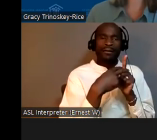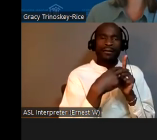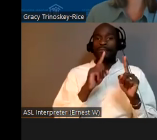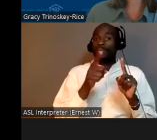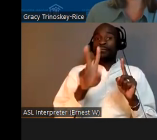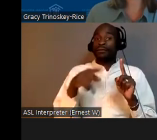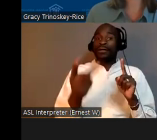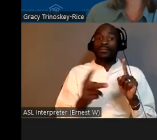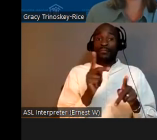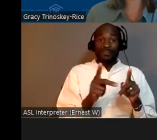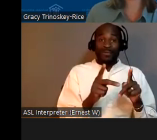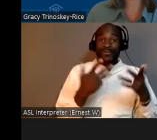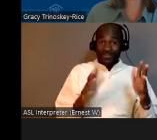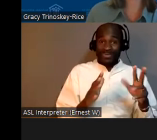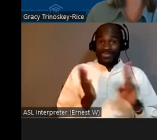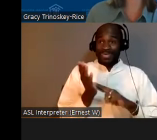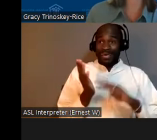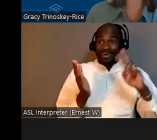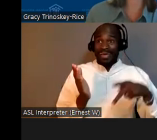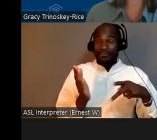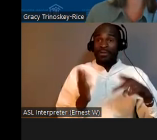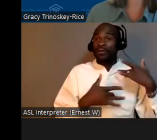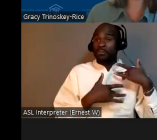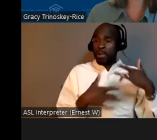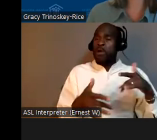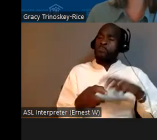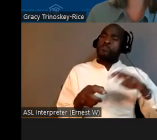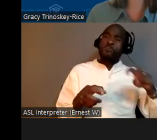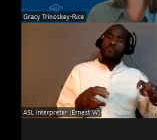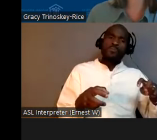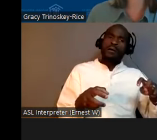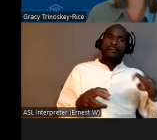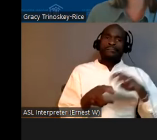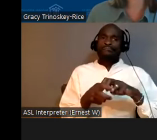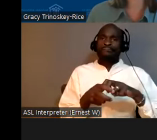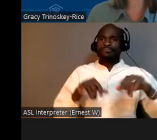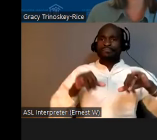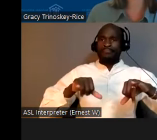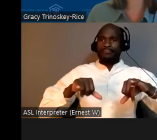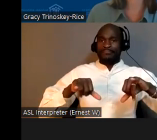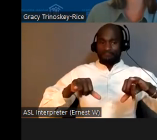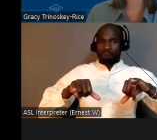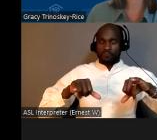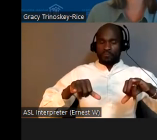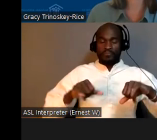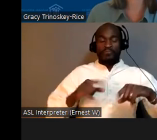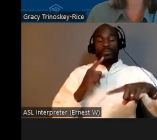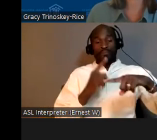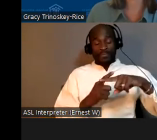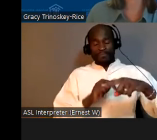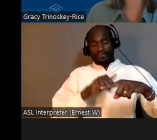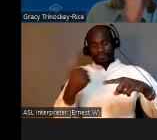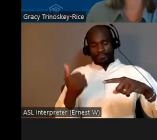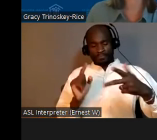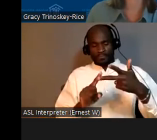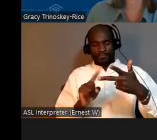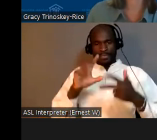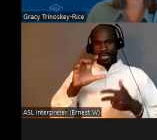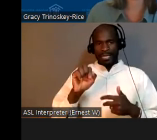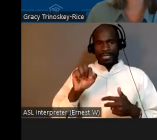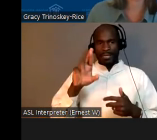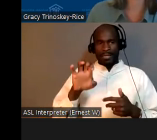A few other key measures to mention are the CARES Act, also passed in March 2020, which mandated coverage without cost sharing